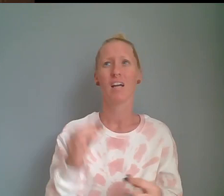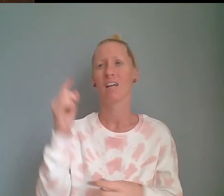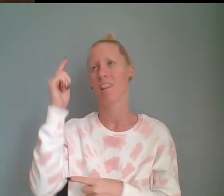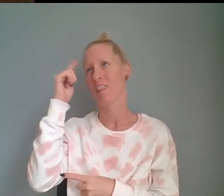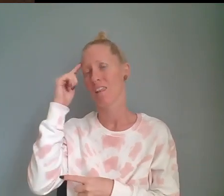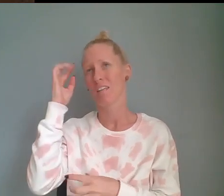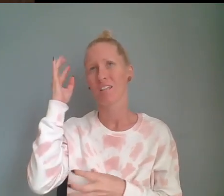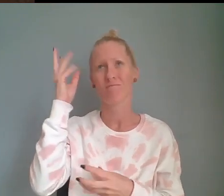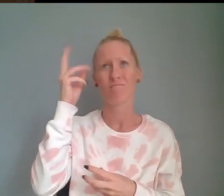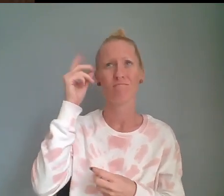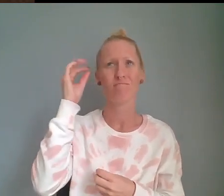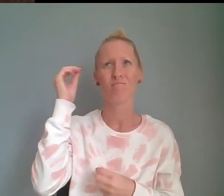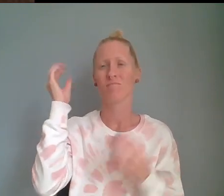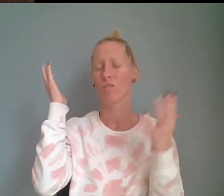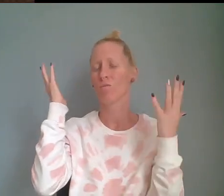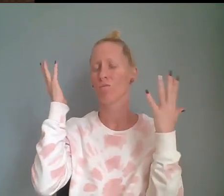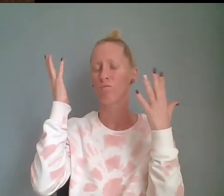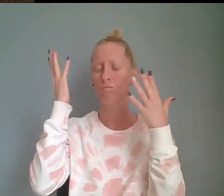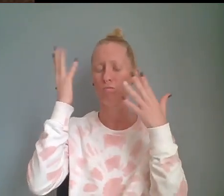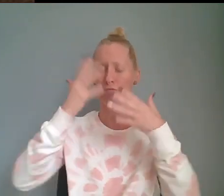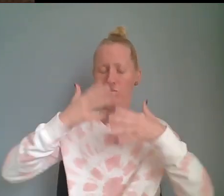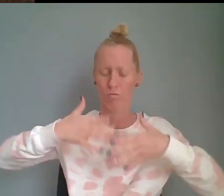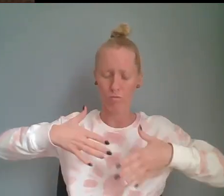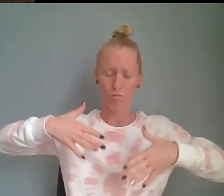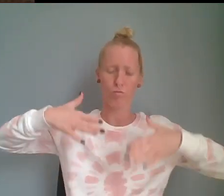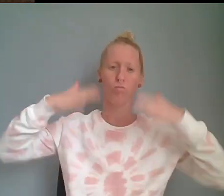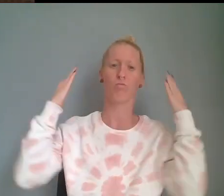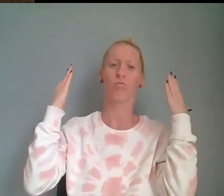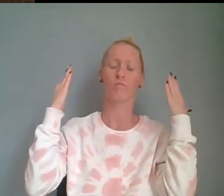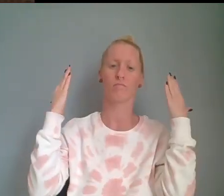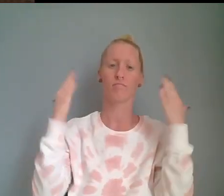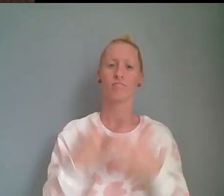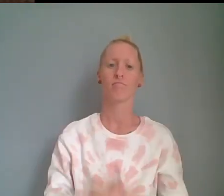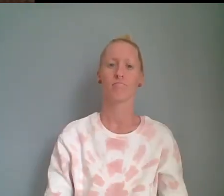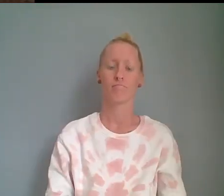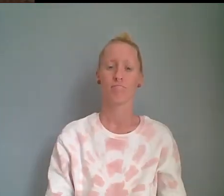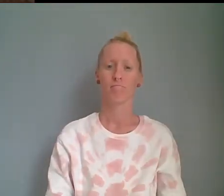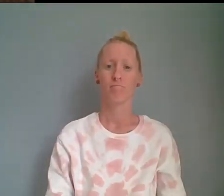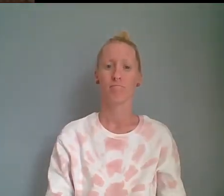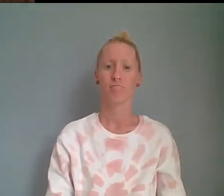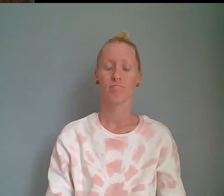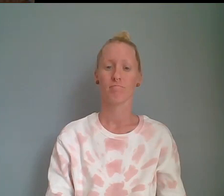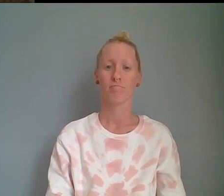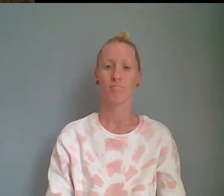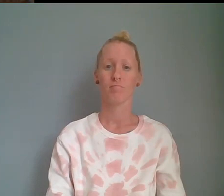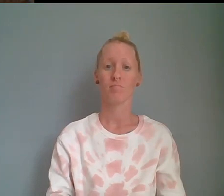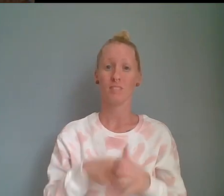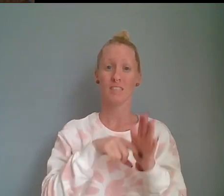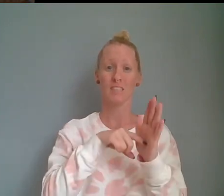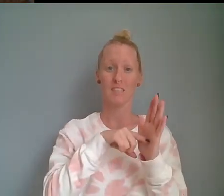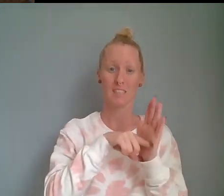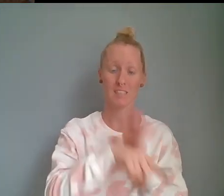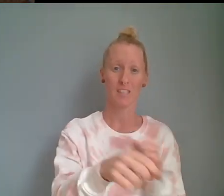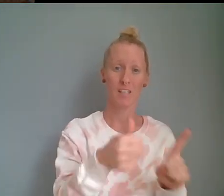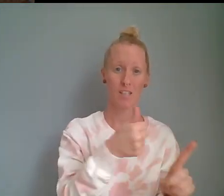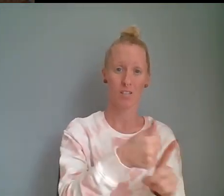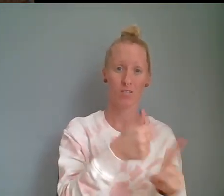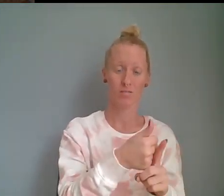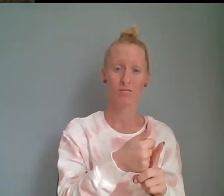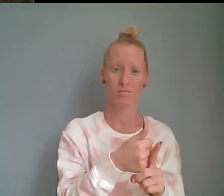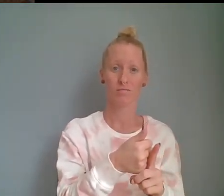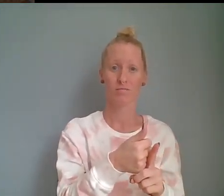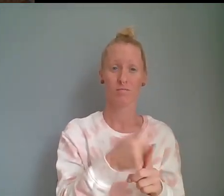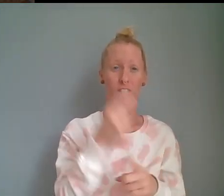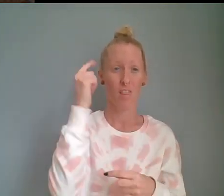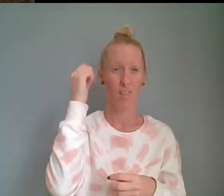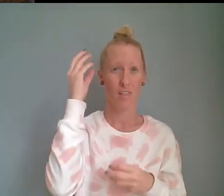completely clouded and overwhelmed. And then suicidal ideation or behavior, it means you think about committing